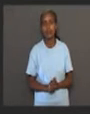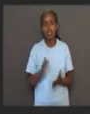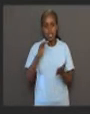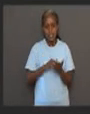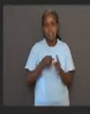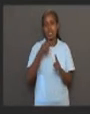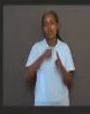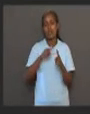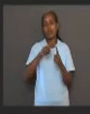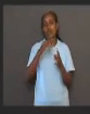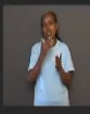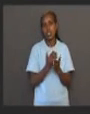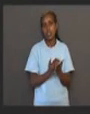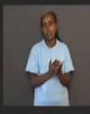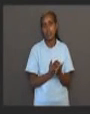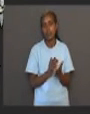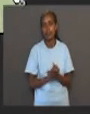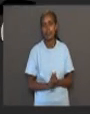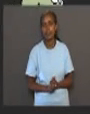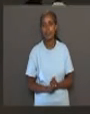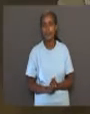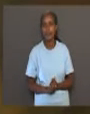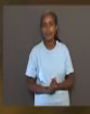Let's get back to our lesson.